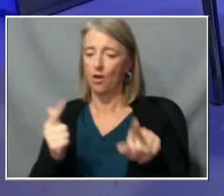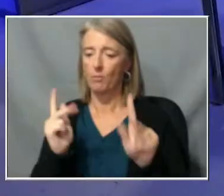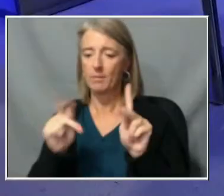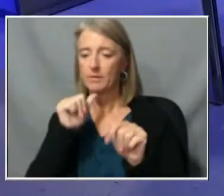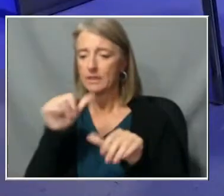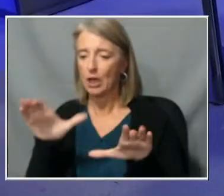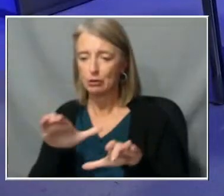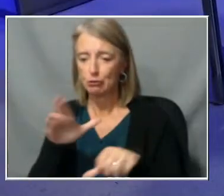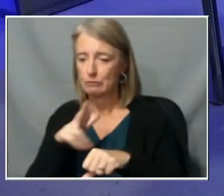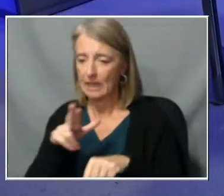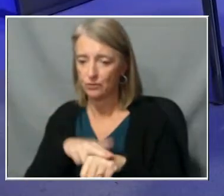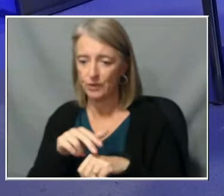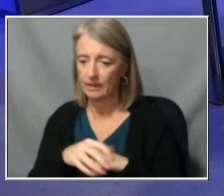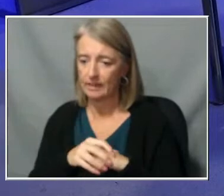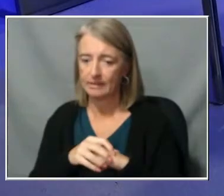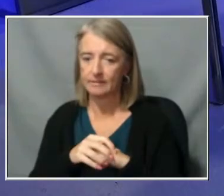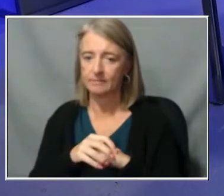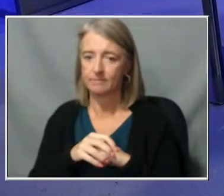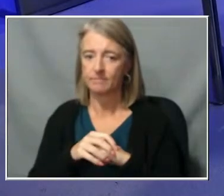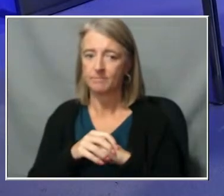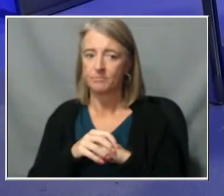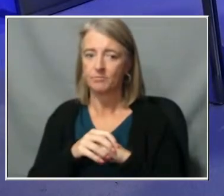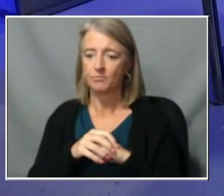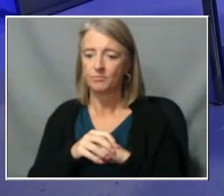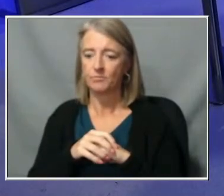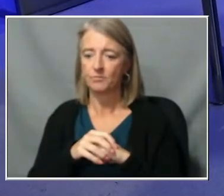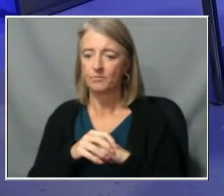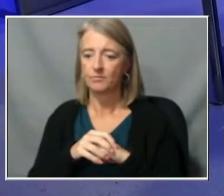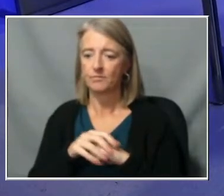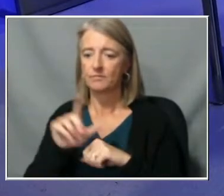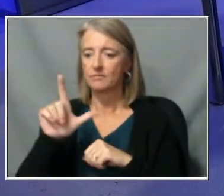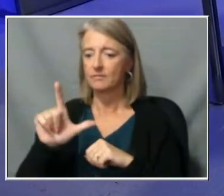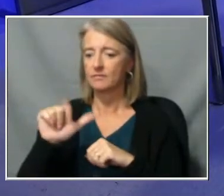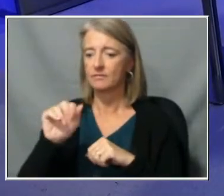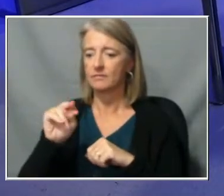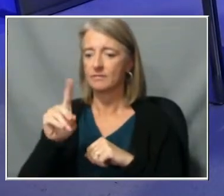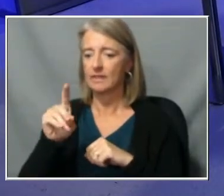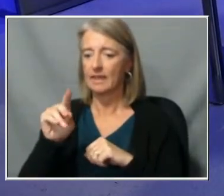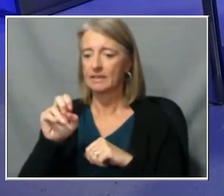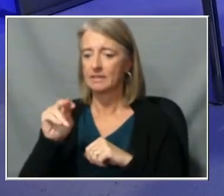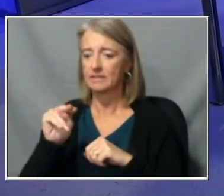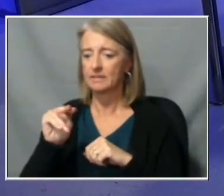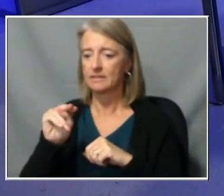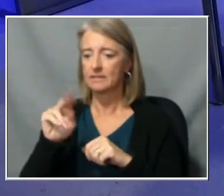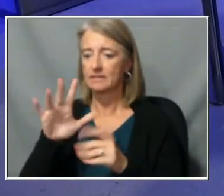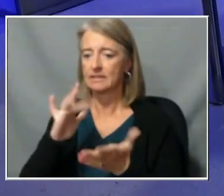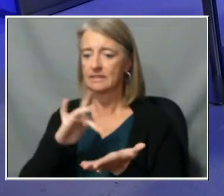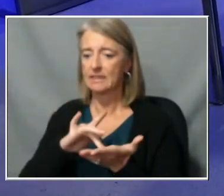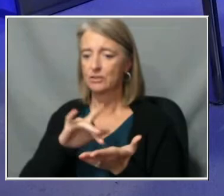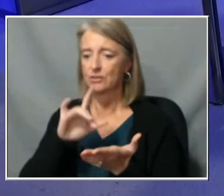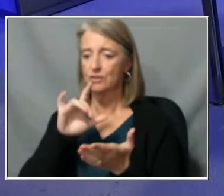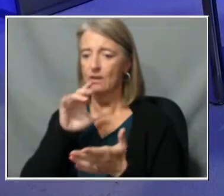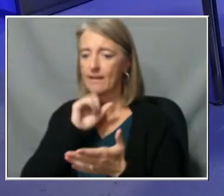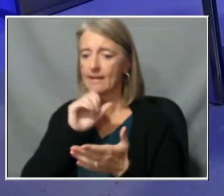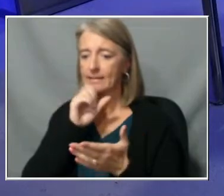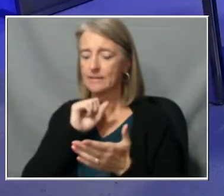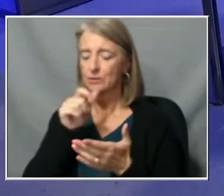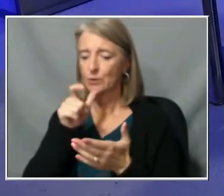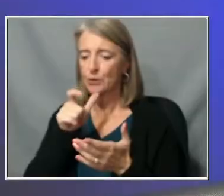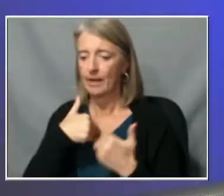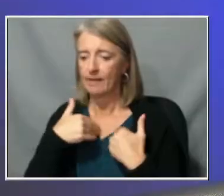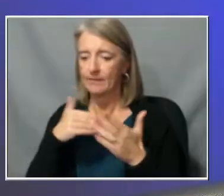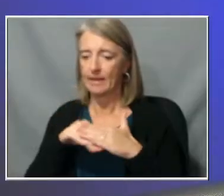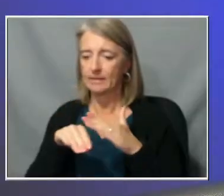Correct. So let's talk about the Landon Center on Aging and what it offers the community who has access to it. Yeah, so we also